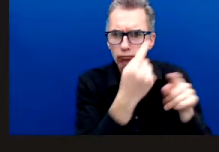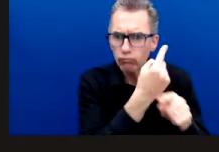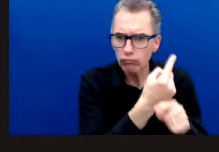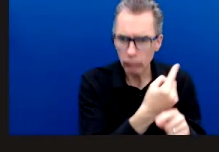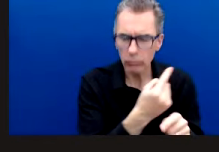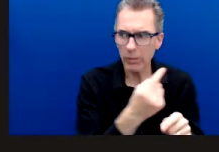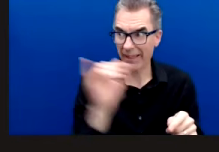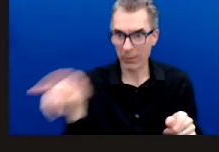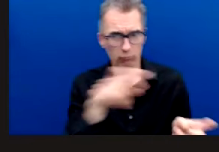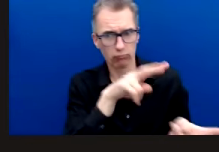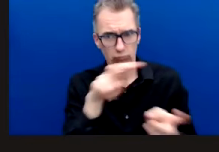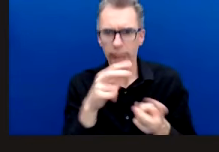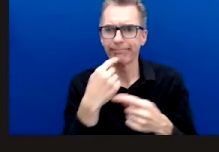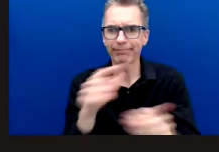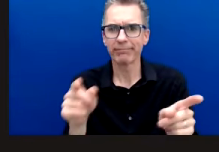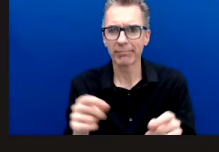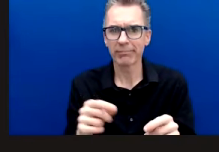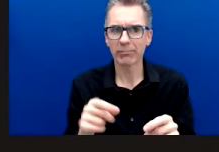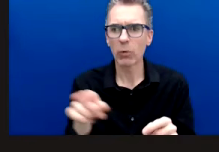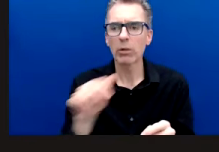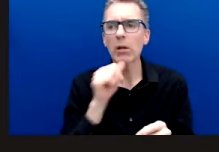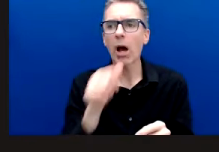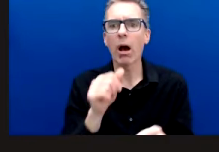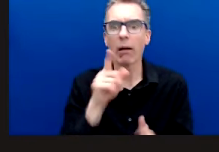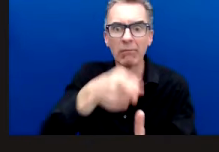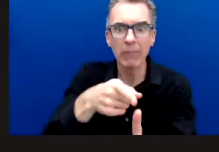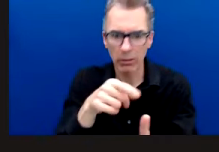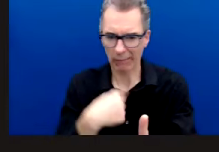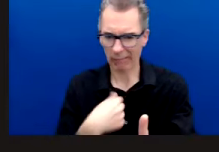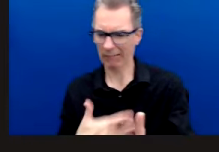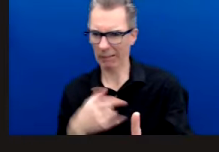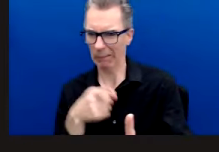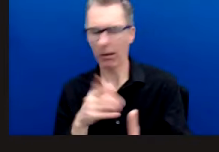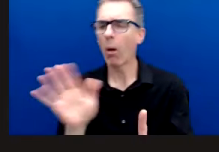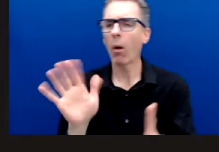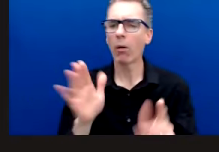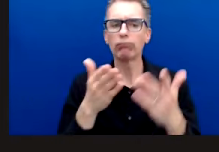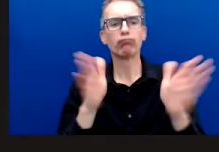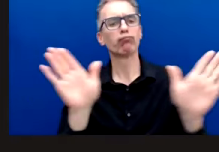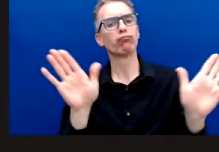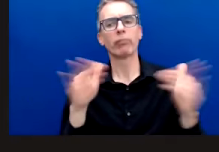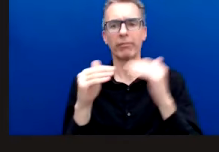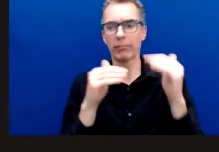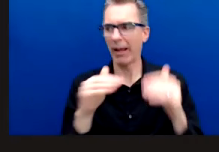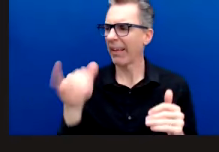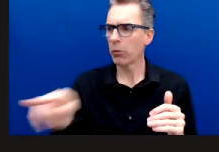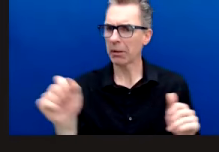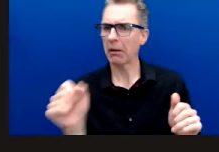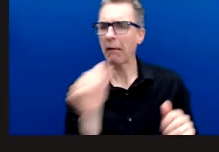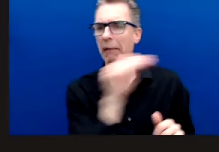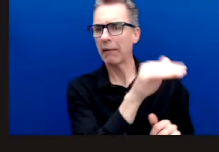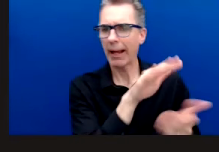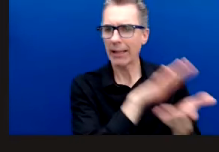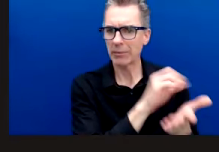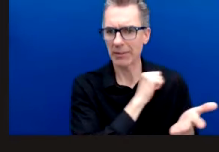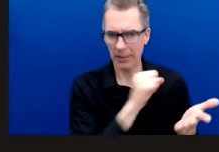known to the class, right? So that way you're not really singling out anybody. So ask your Academic Senate people for that